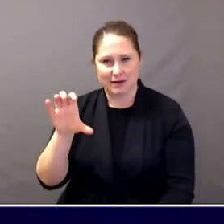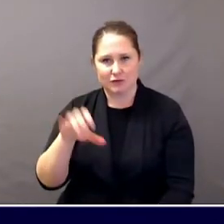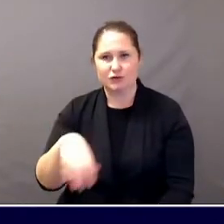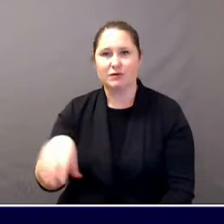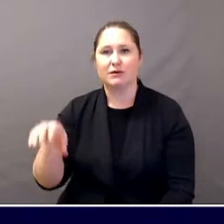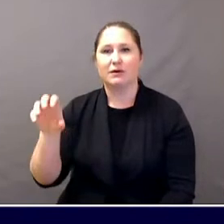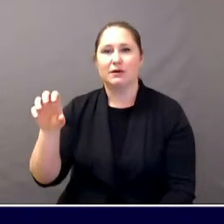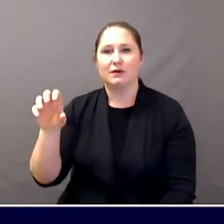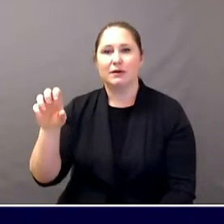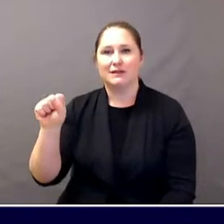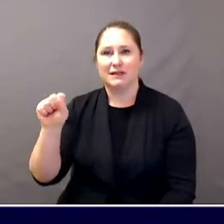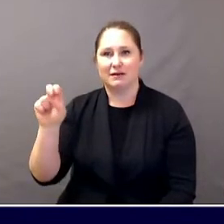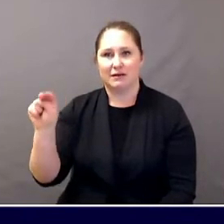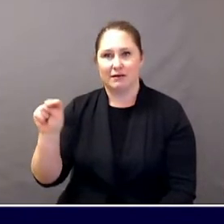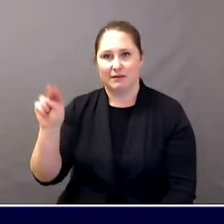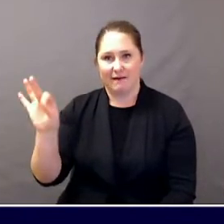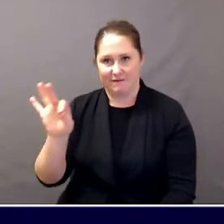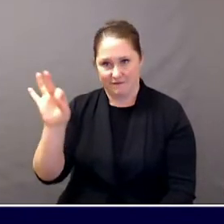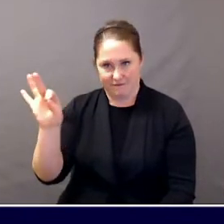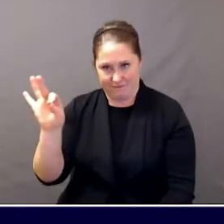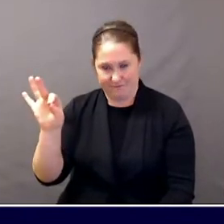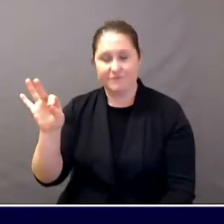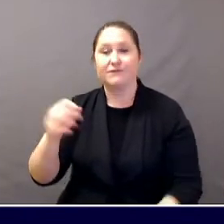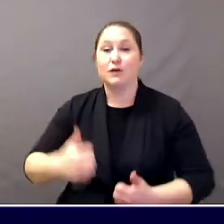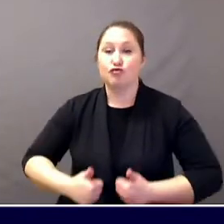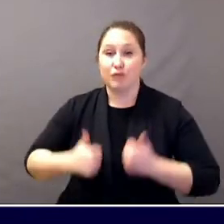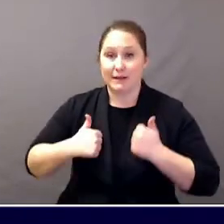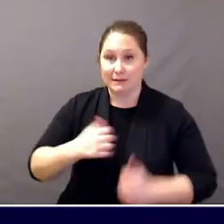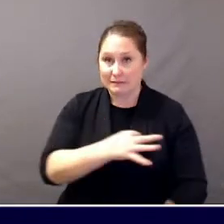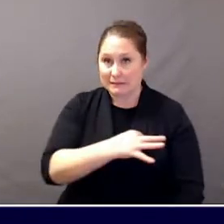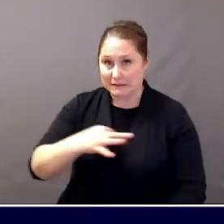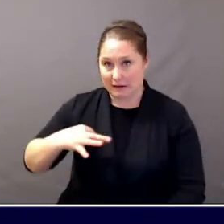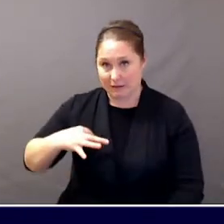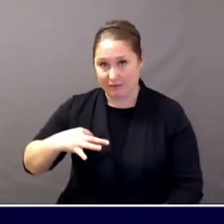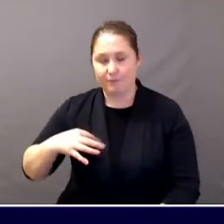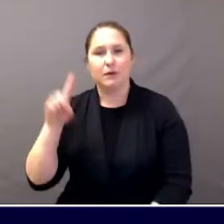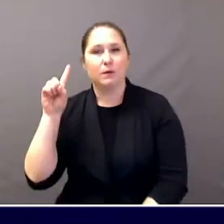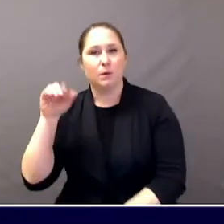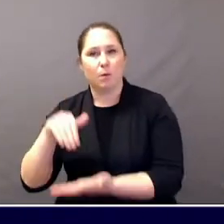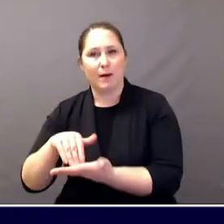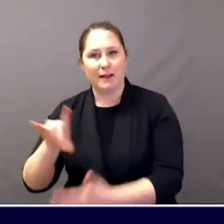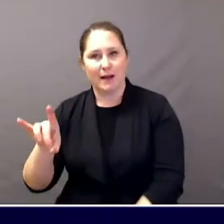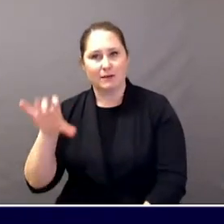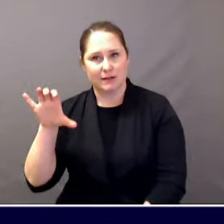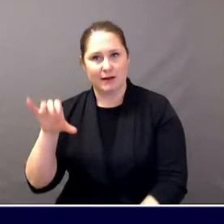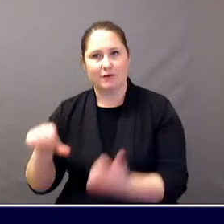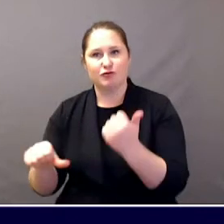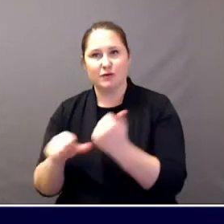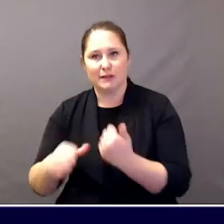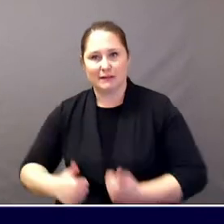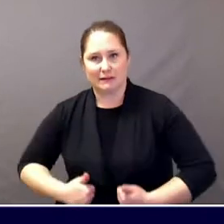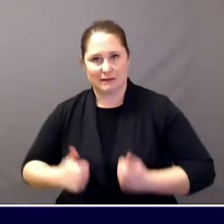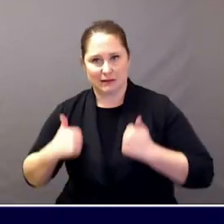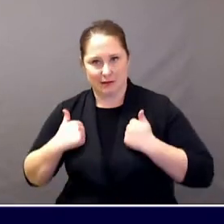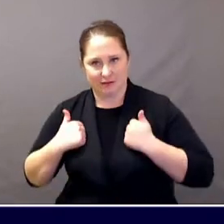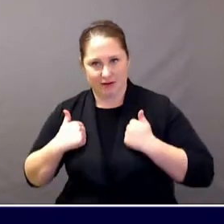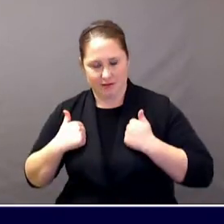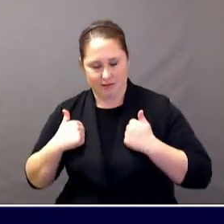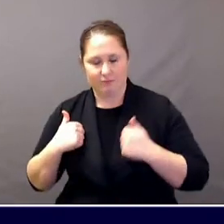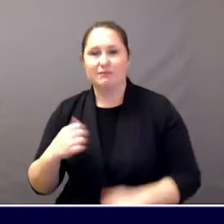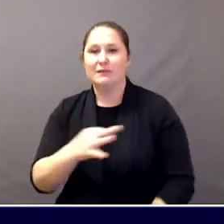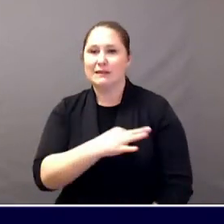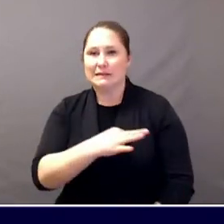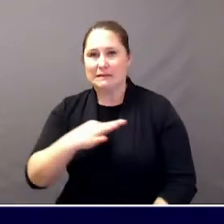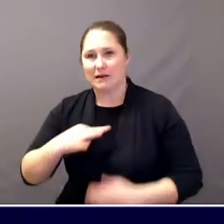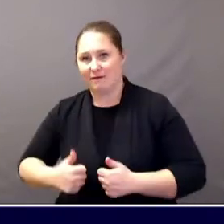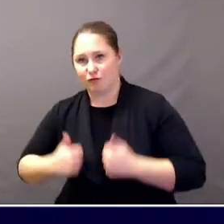and staff members, and about 1,800 or so among assisted living. That's because the skilled nursing was